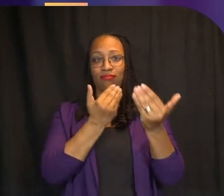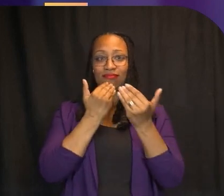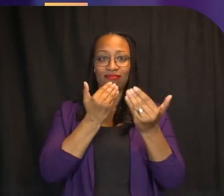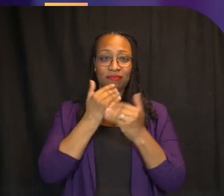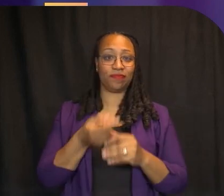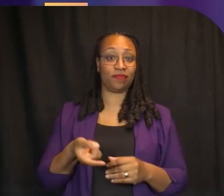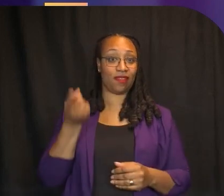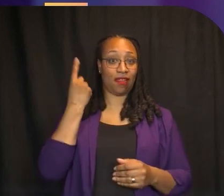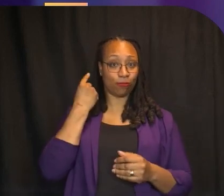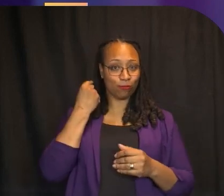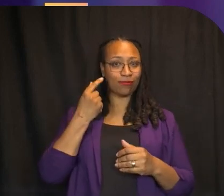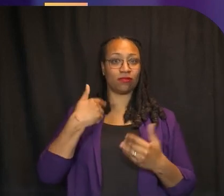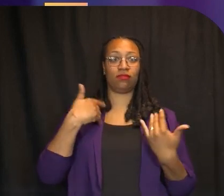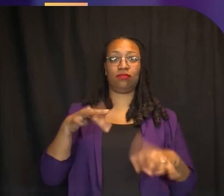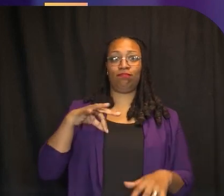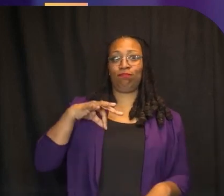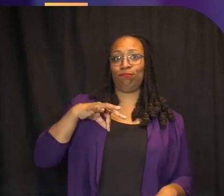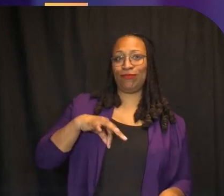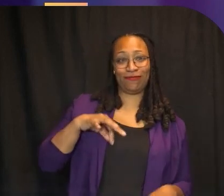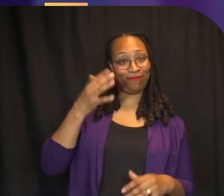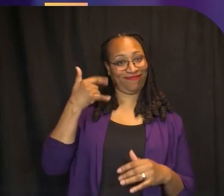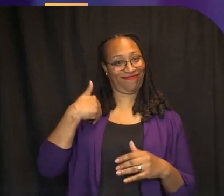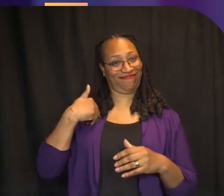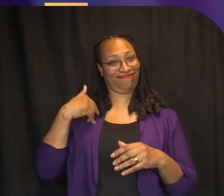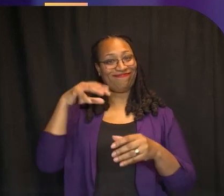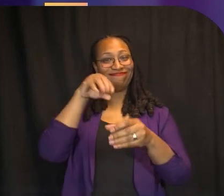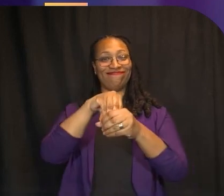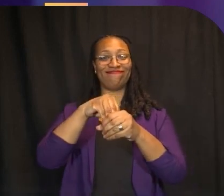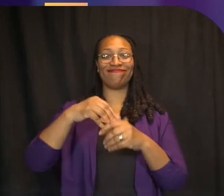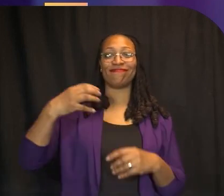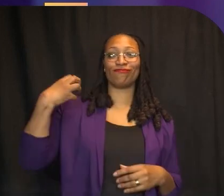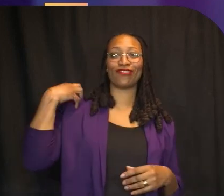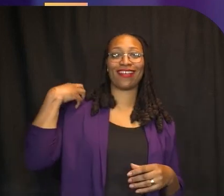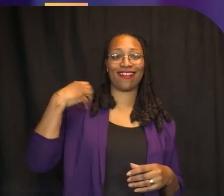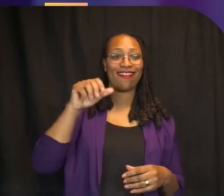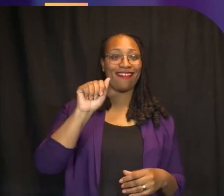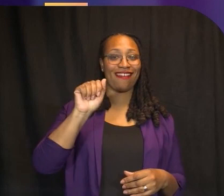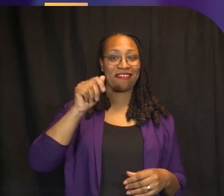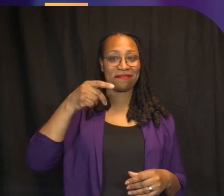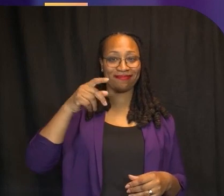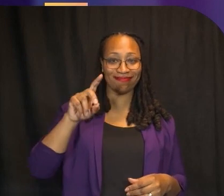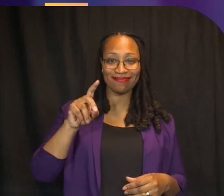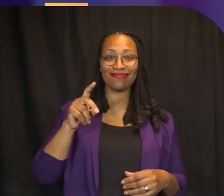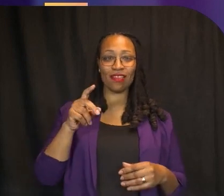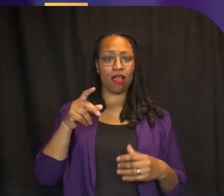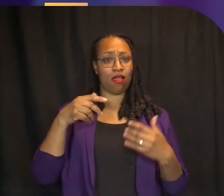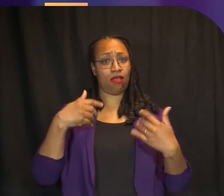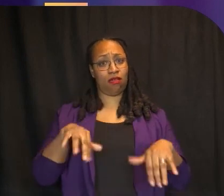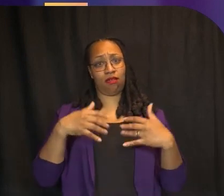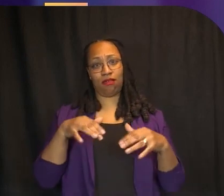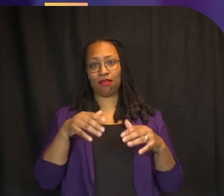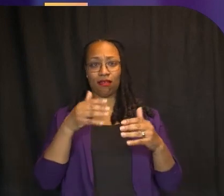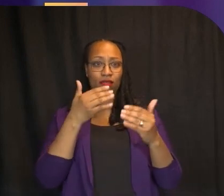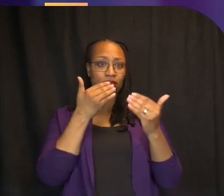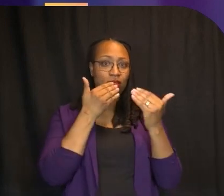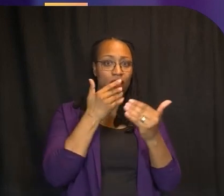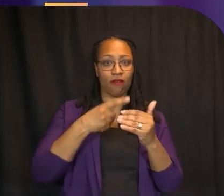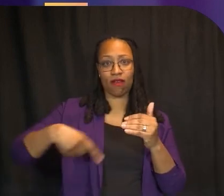tonight a success, and for something that is personally very important to me, ensuring that AAPD is here for the long